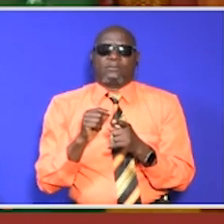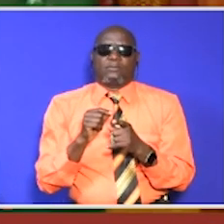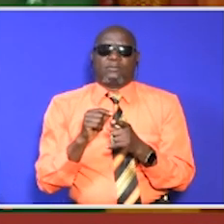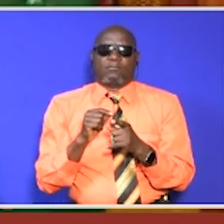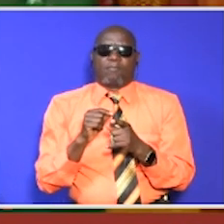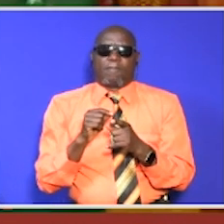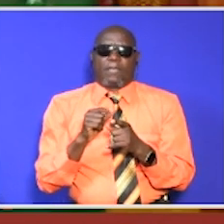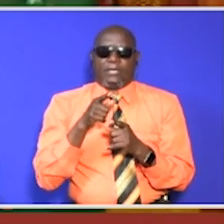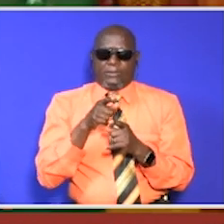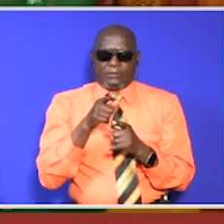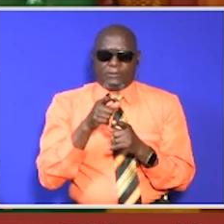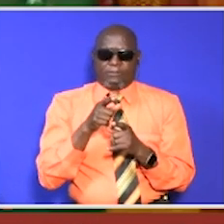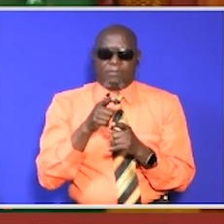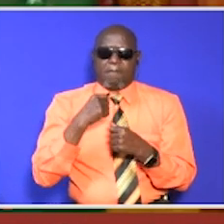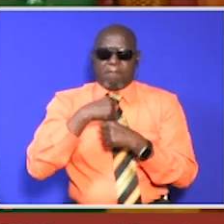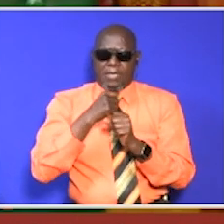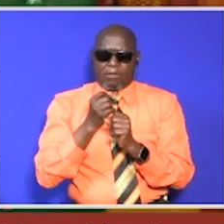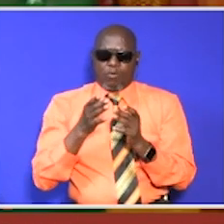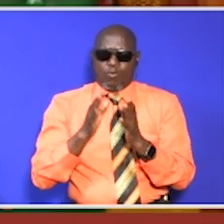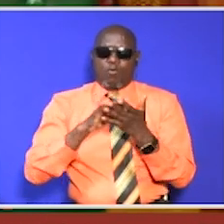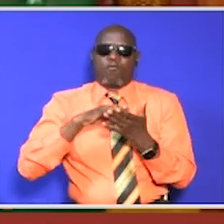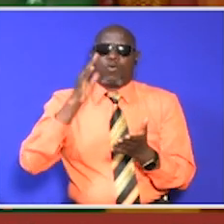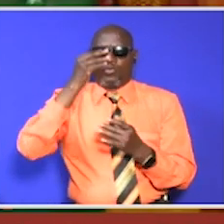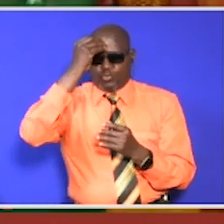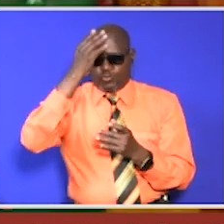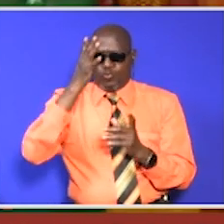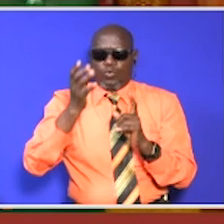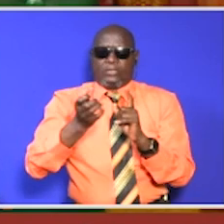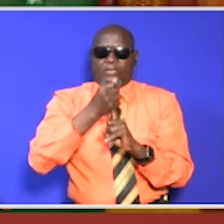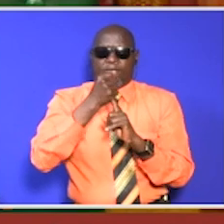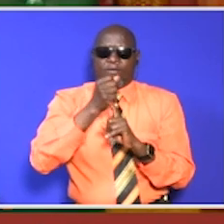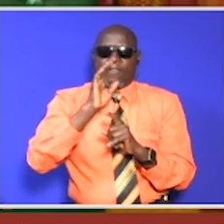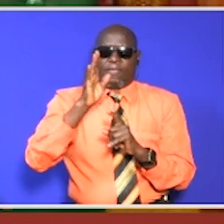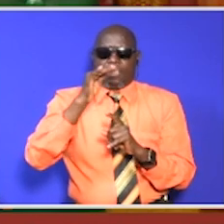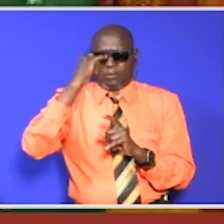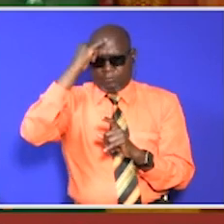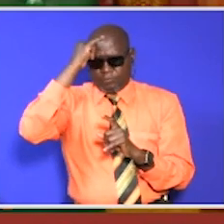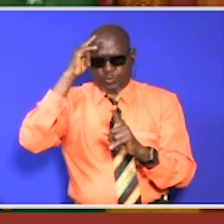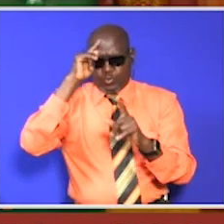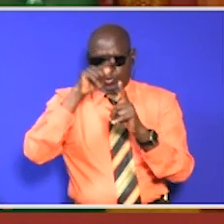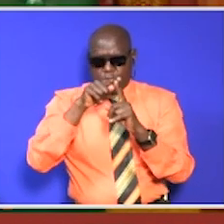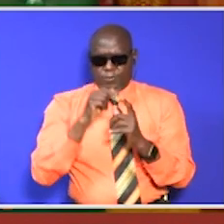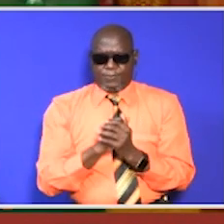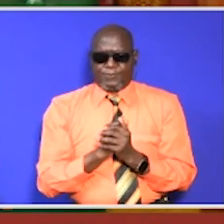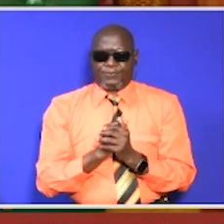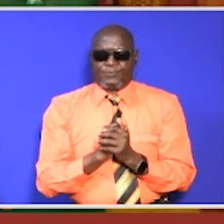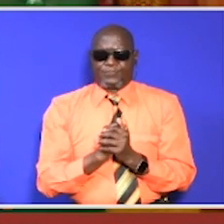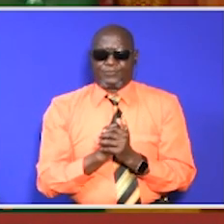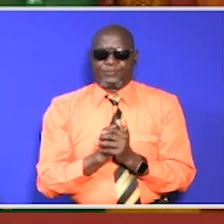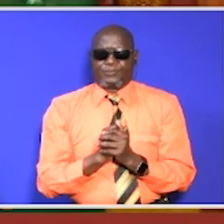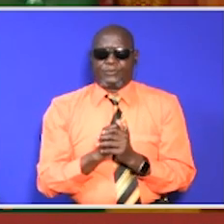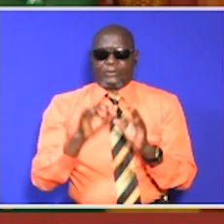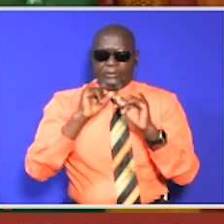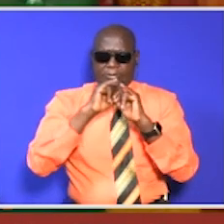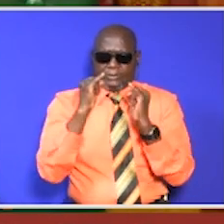that exercise, paving the way for more students to achieve their academic goals. The institution's